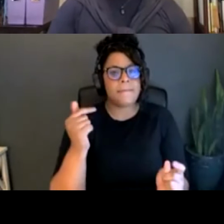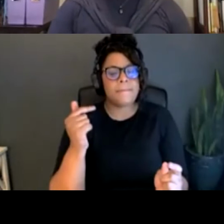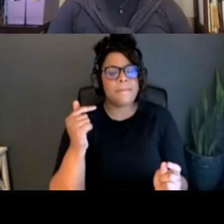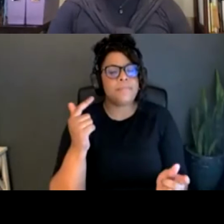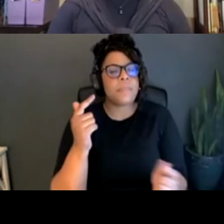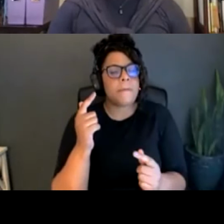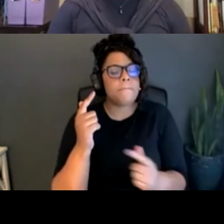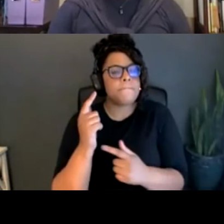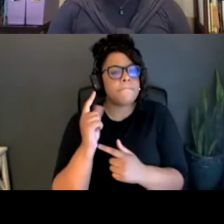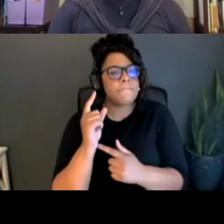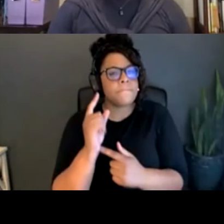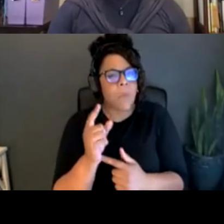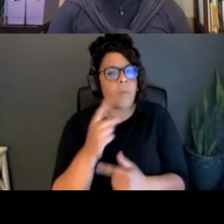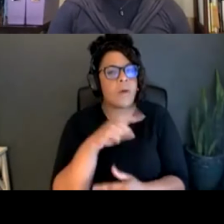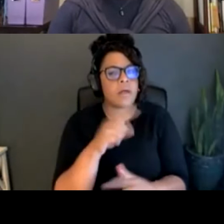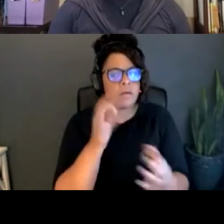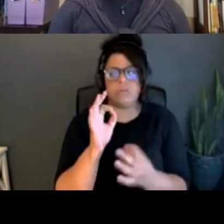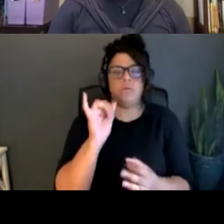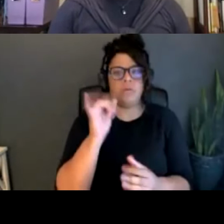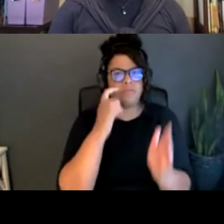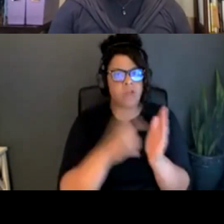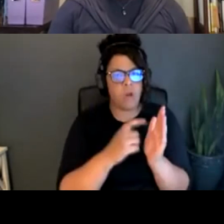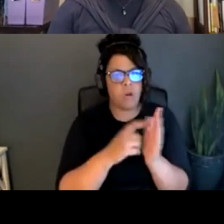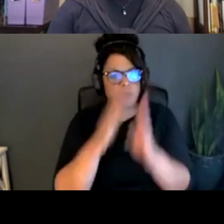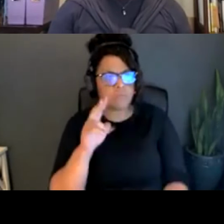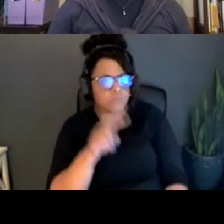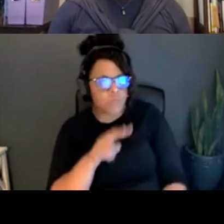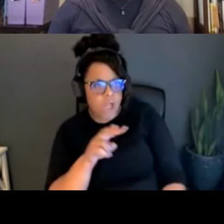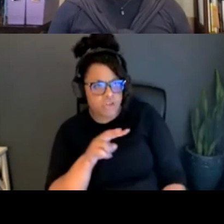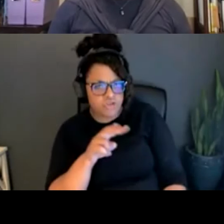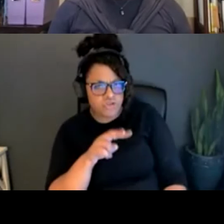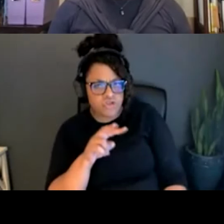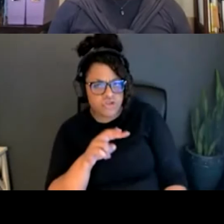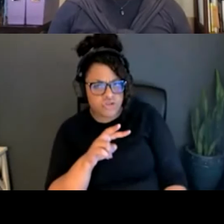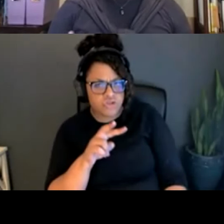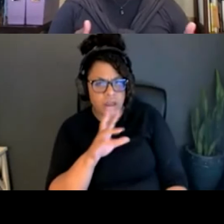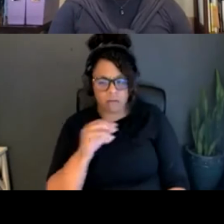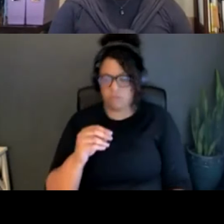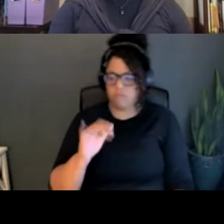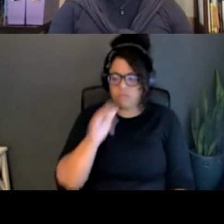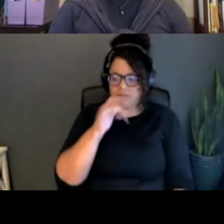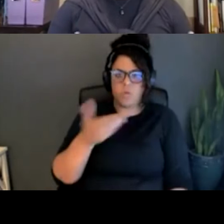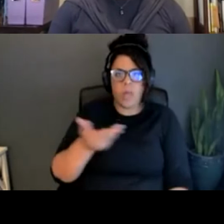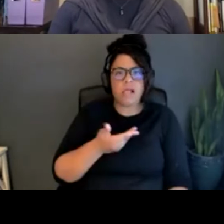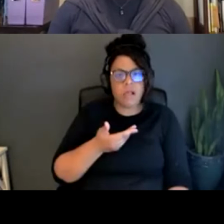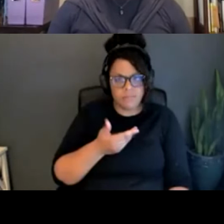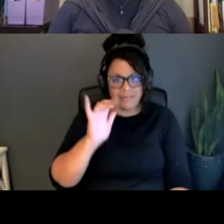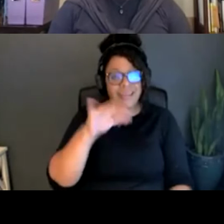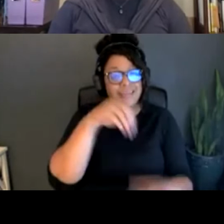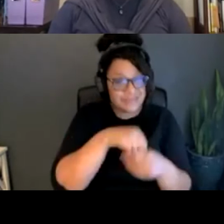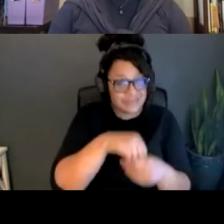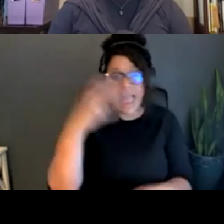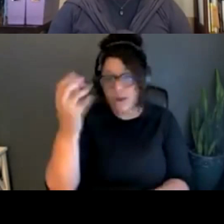moments in which they often feel that they're being watched and they're not welcome. This is both in and outside